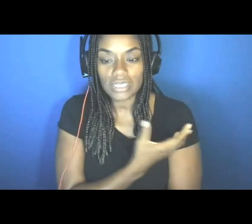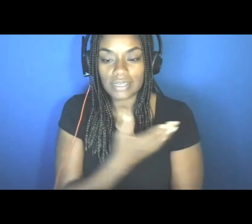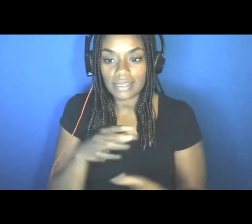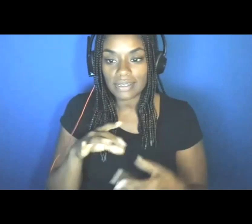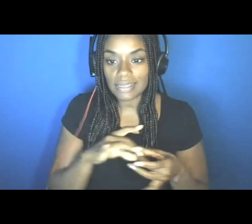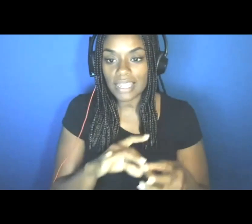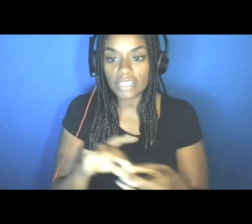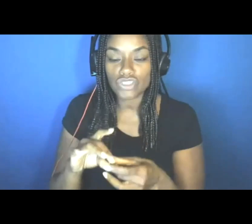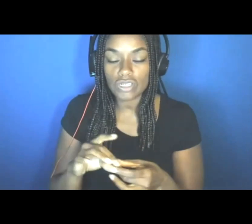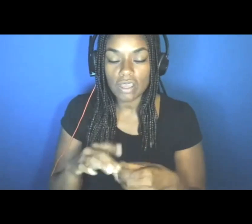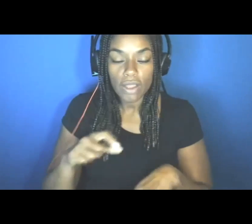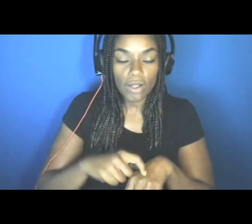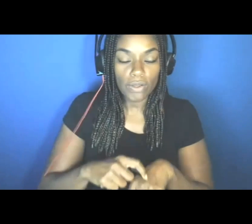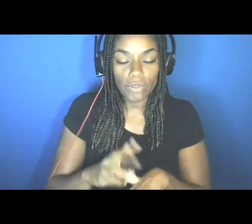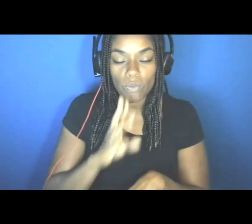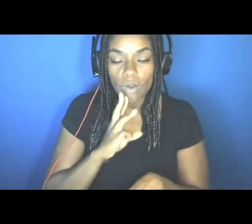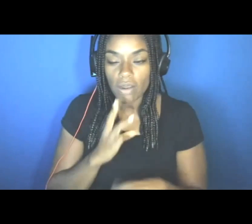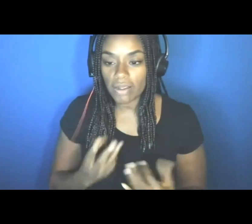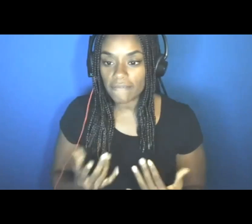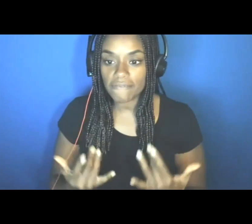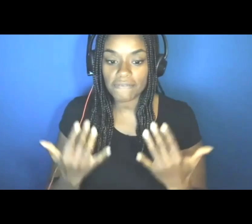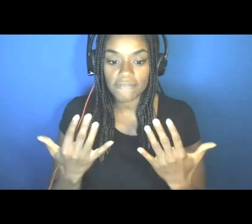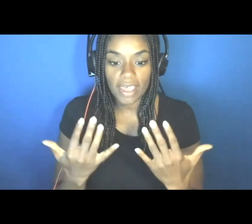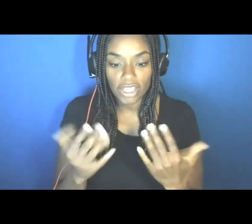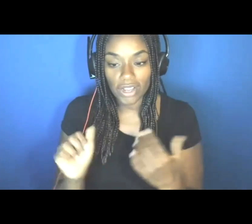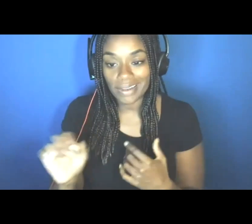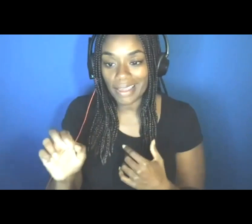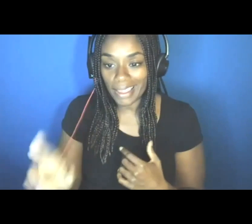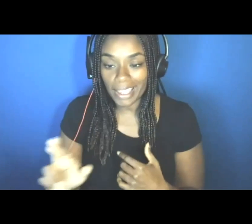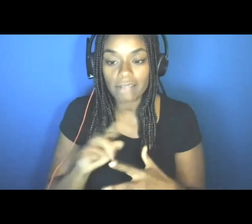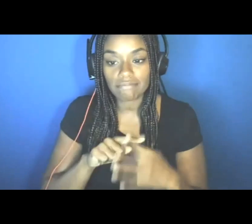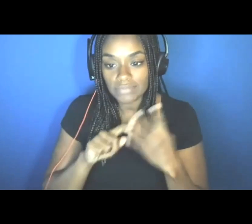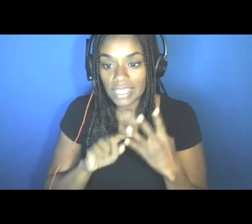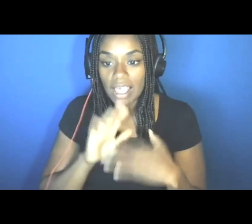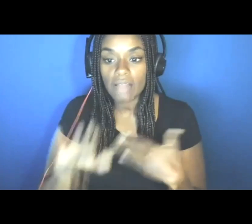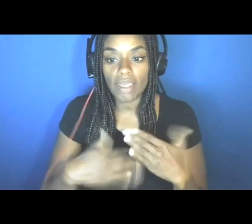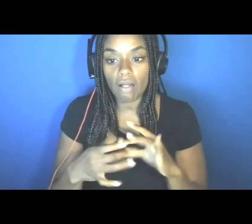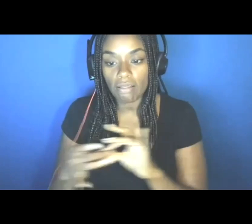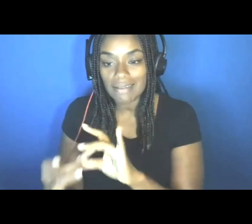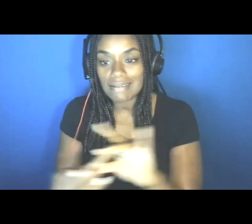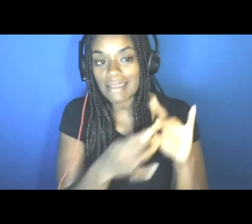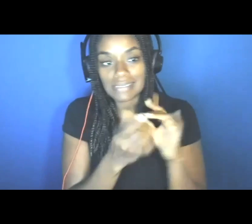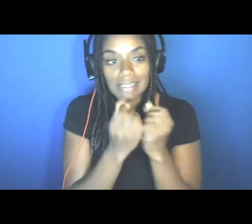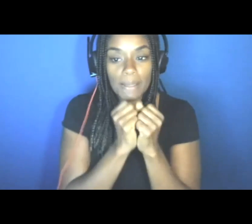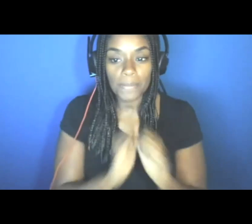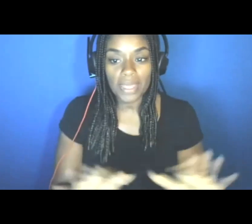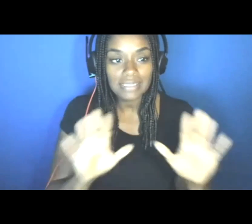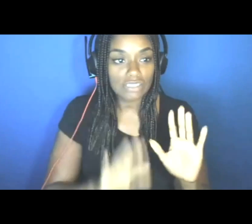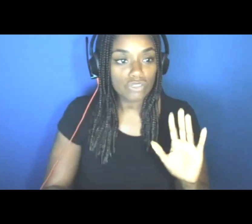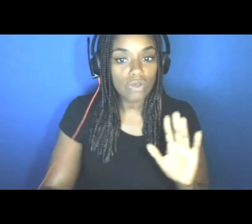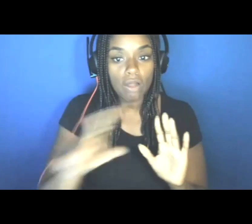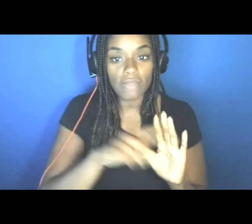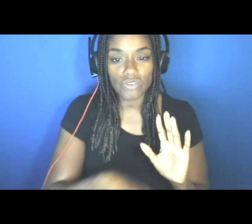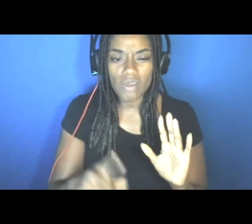water, fire, and air, and these connections. So thank all of you. Blessings to all of you. Thank you for having the courage to live